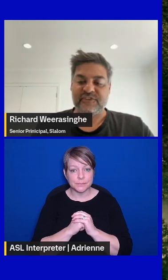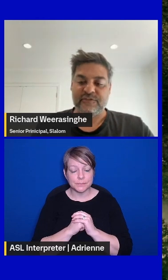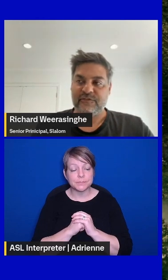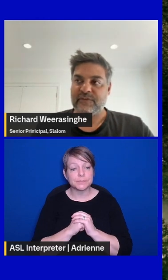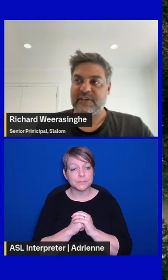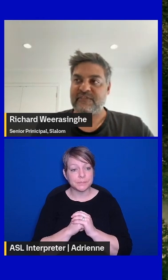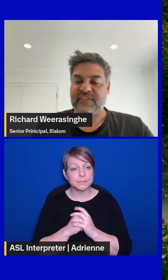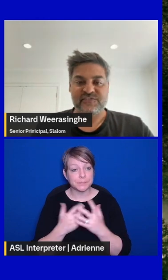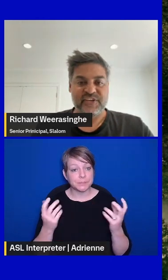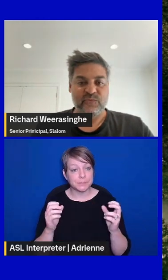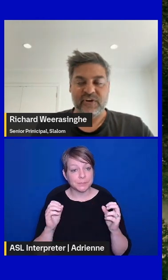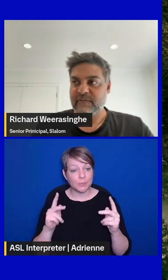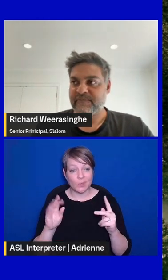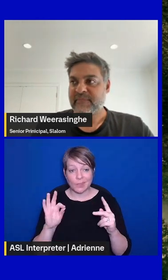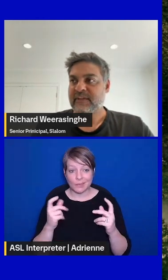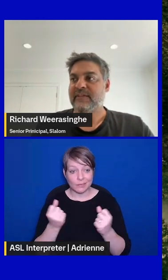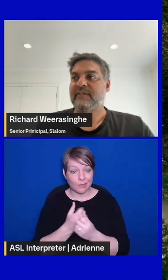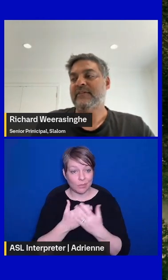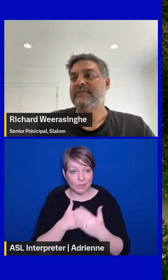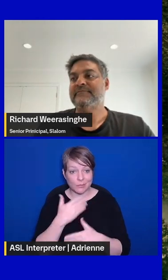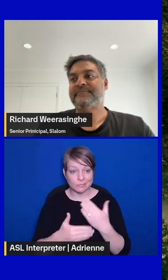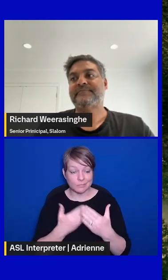Okay, so if everything's working well,